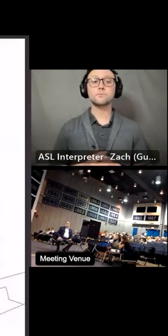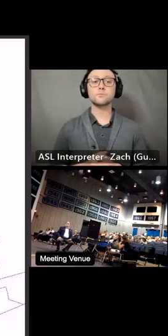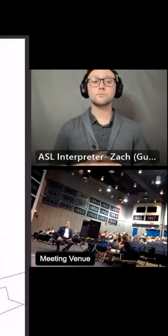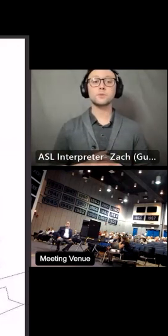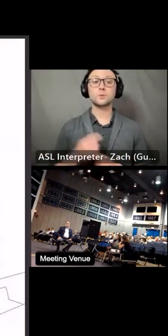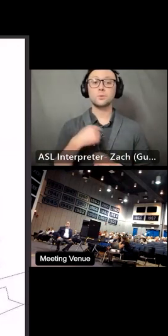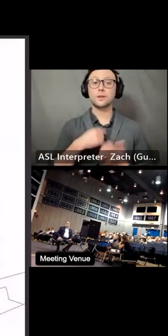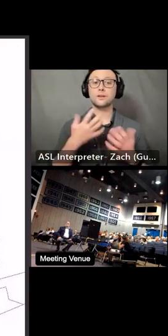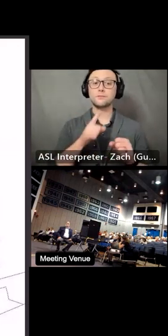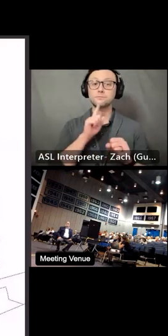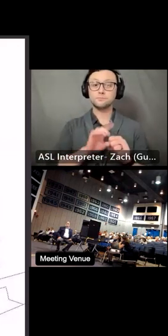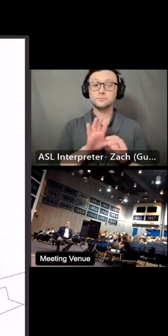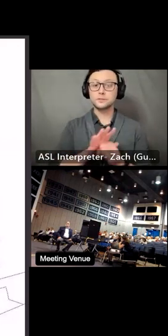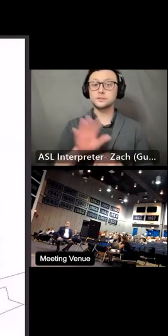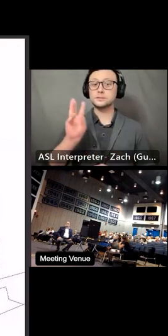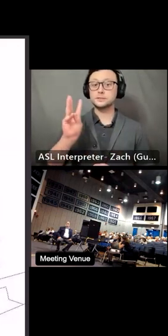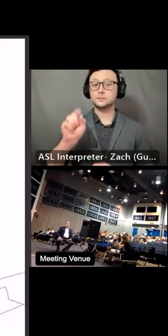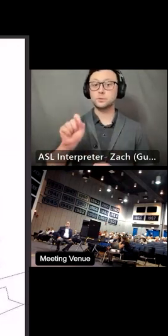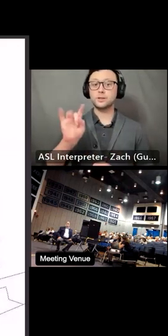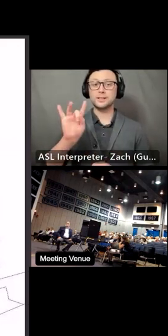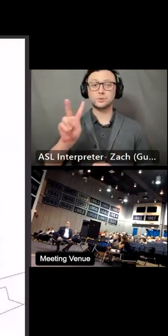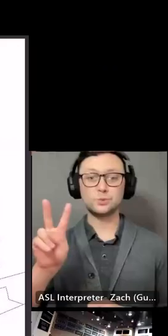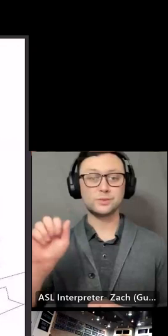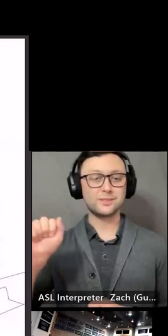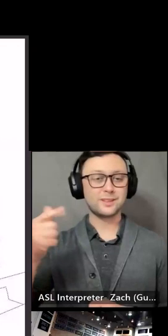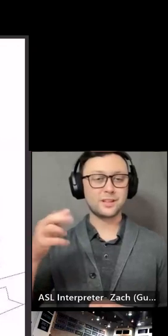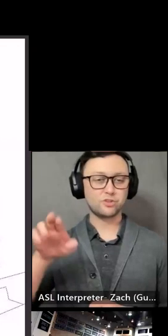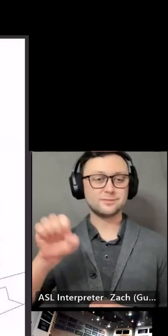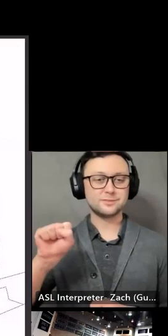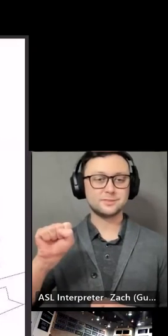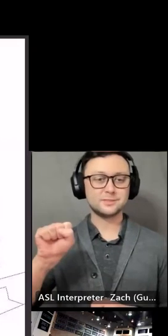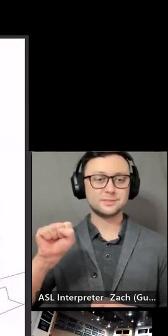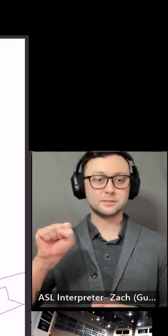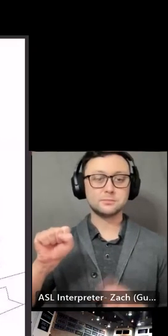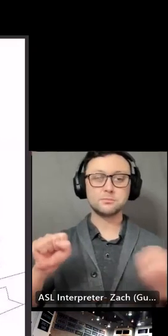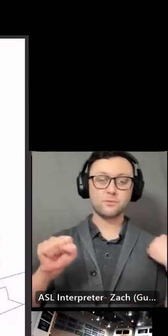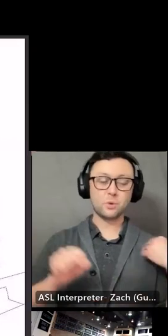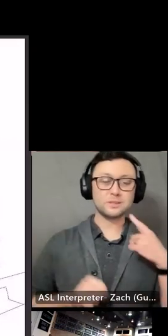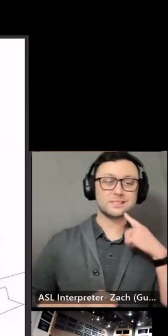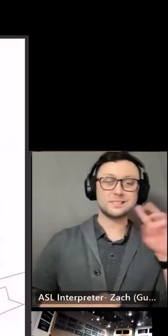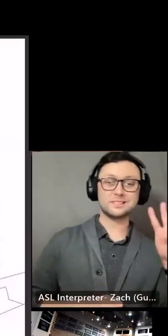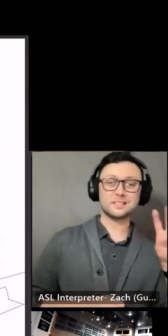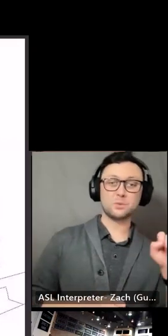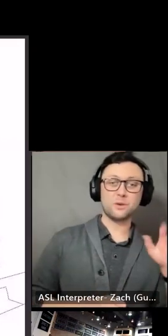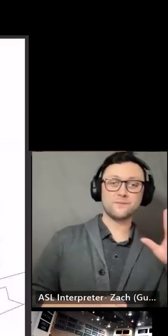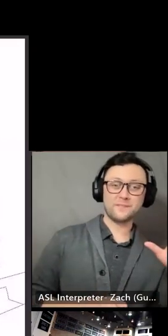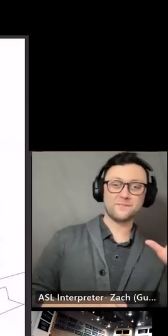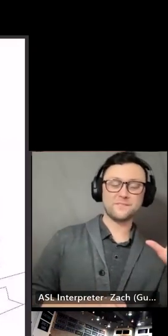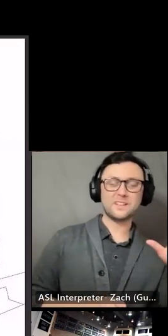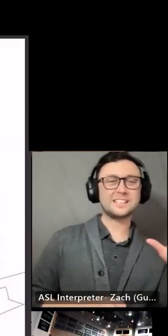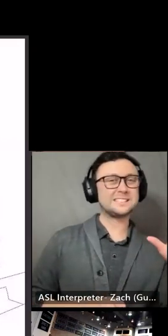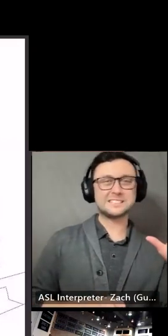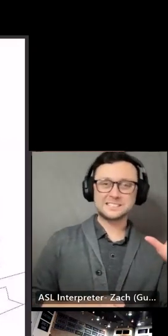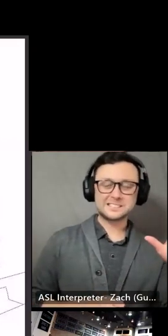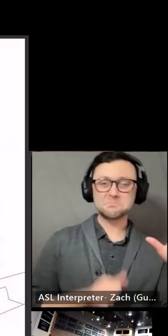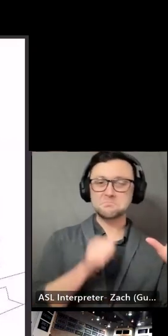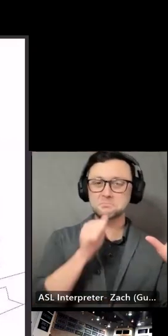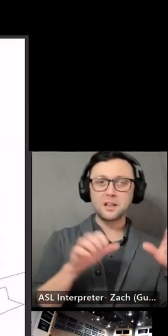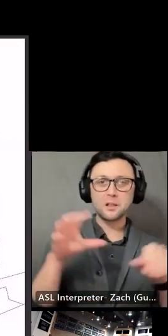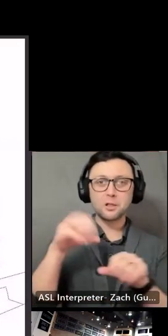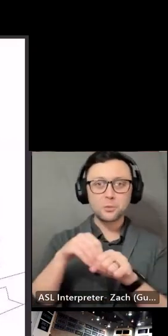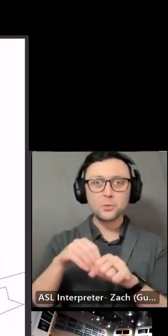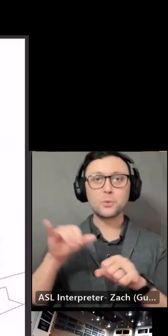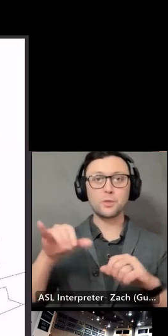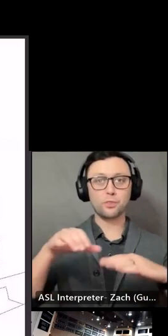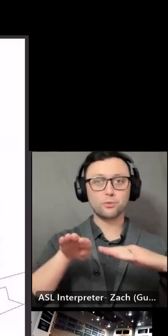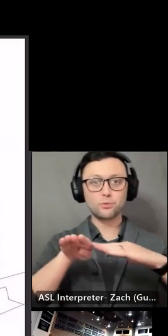dedicated 6.82 acres. I know we've talked about 6.5 in the past, but we realized that that wasn't including the public